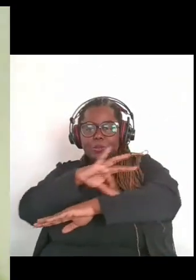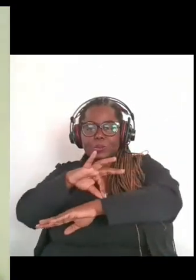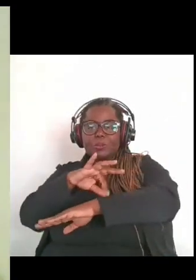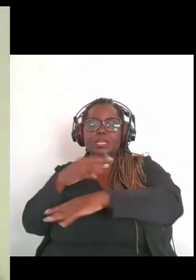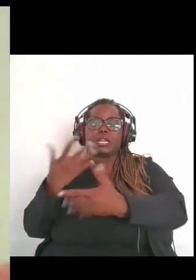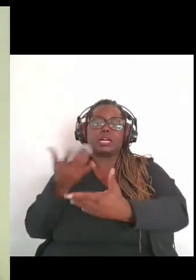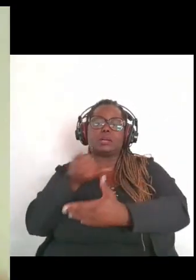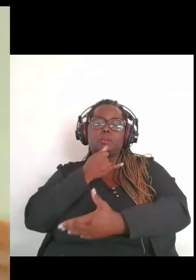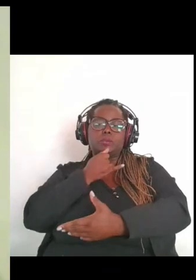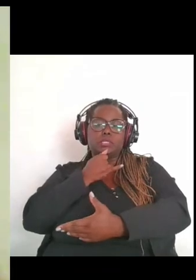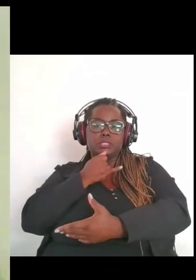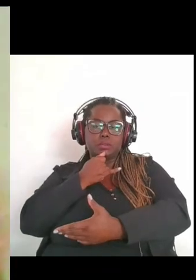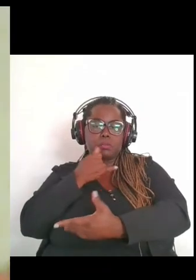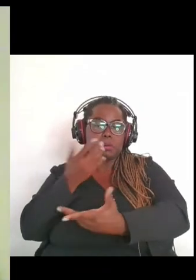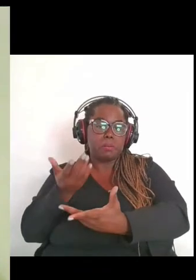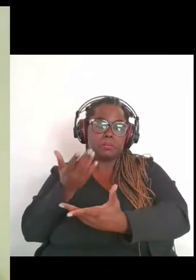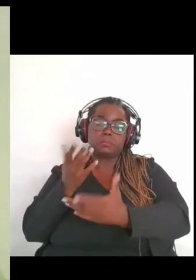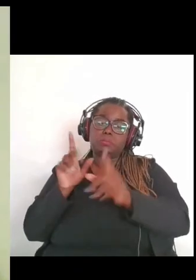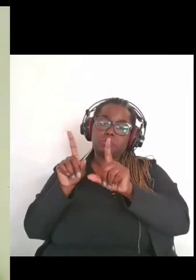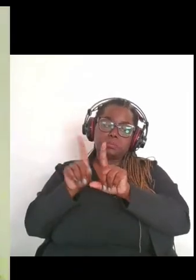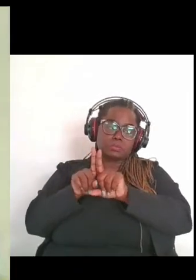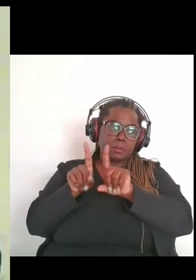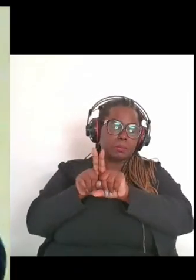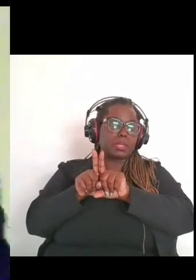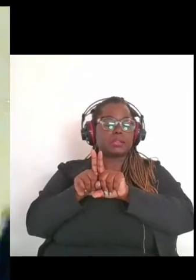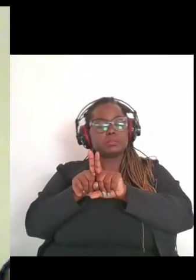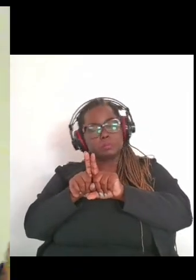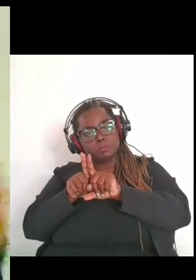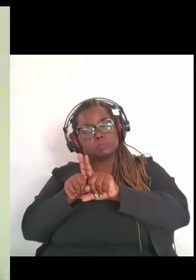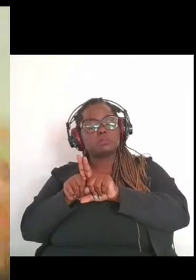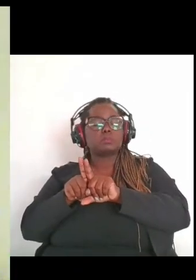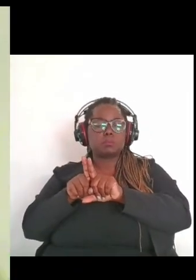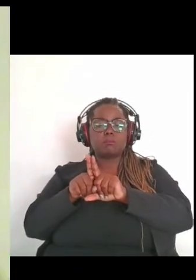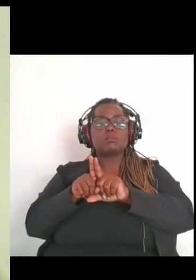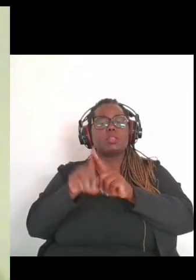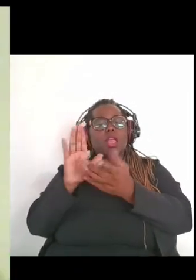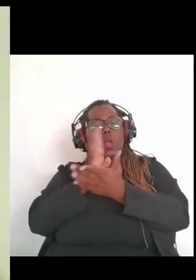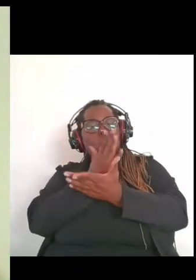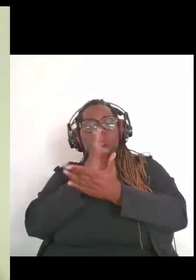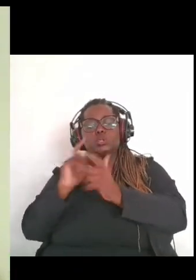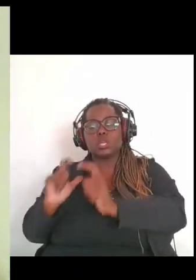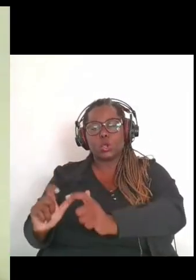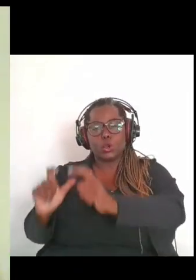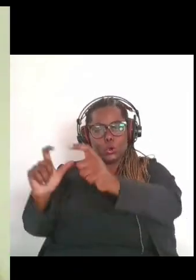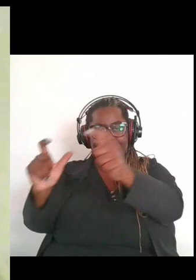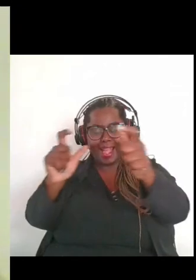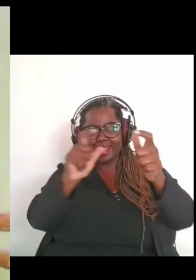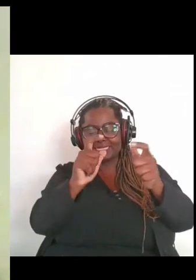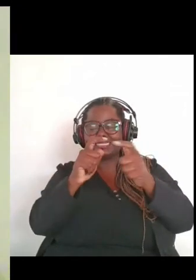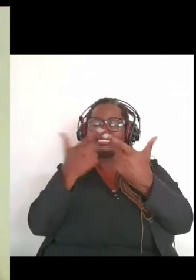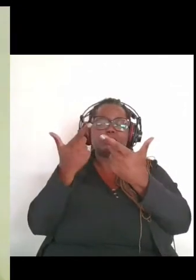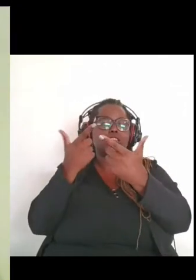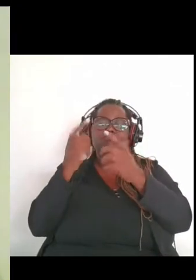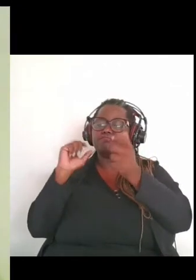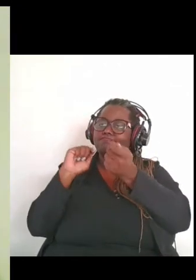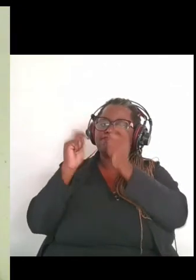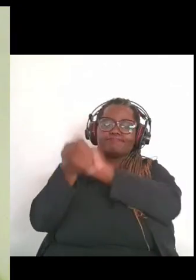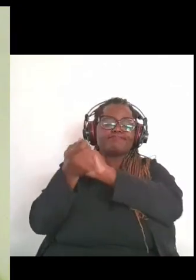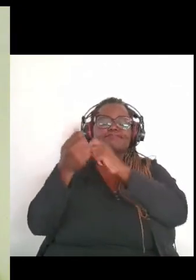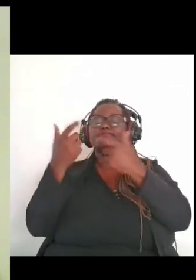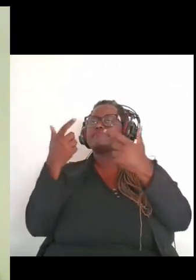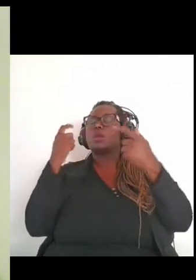also also gay bars gay restaurants gay gay clubs gay saunas they're all a little bit dark